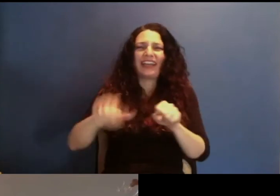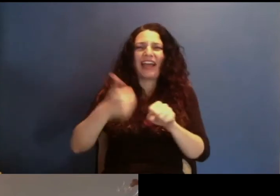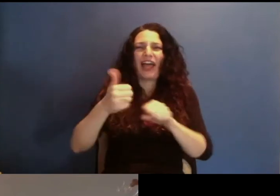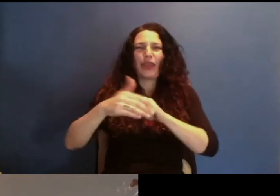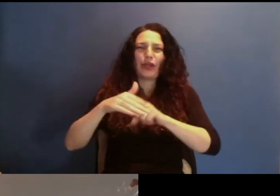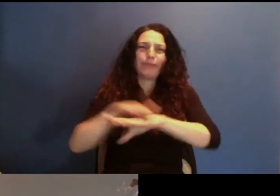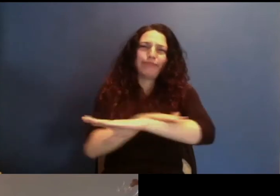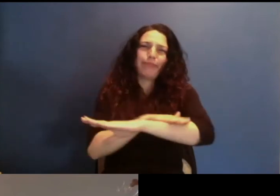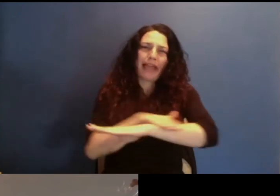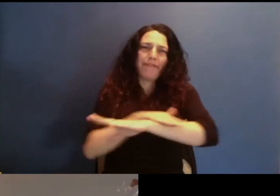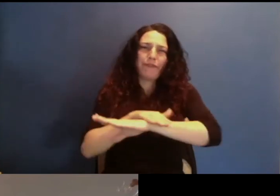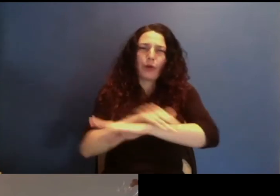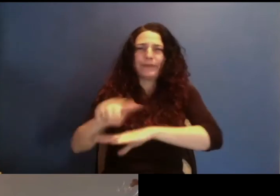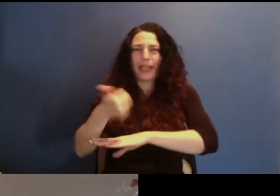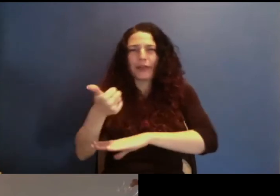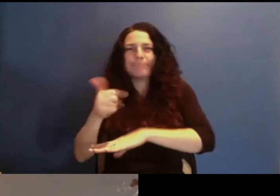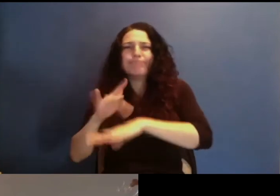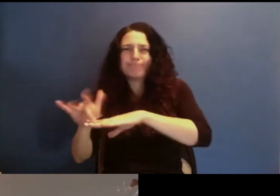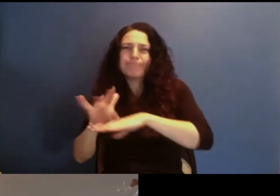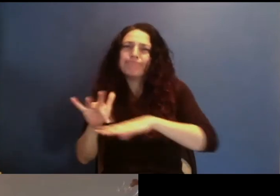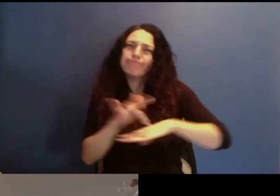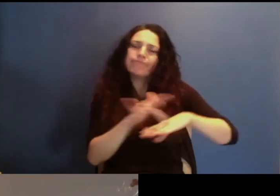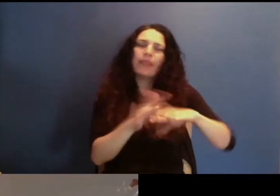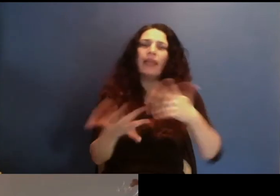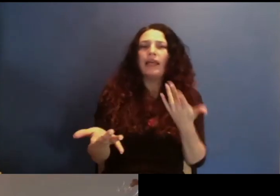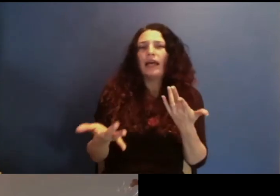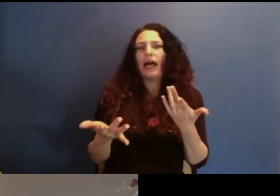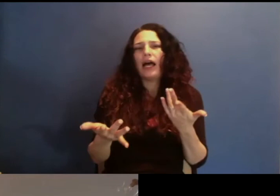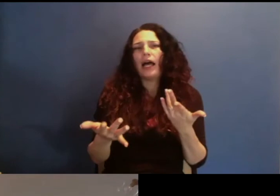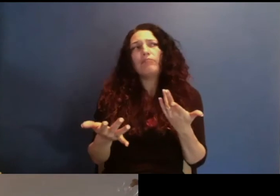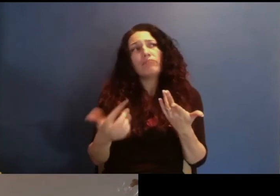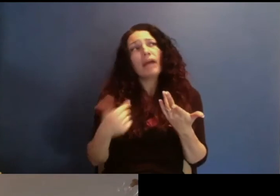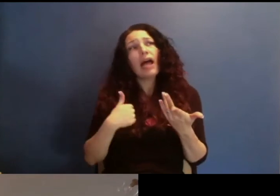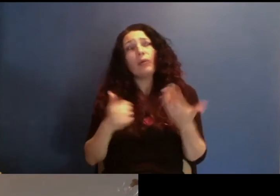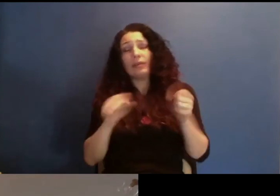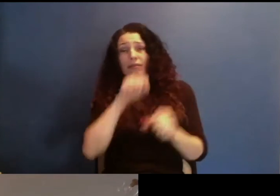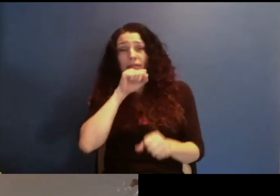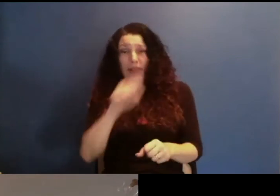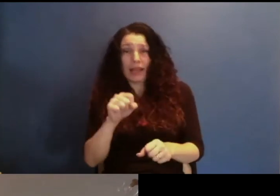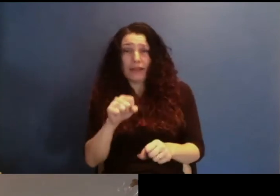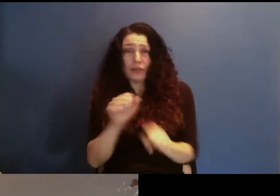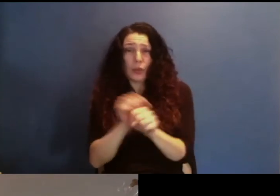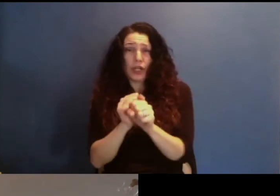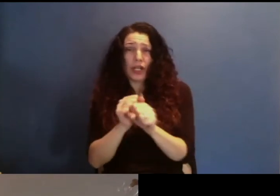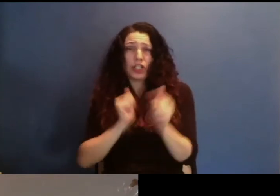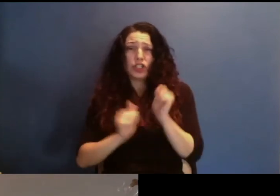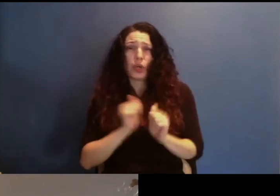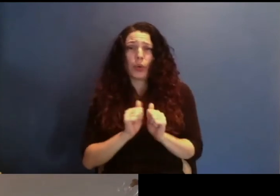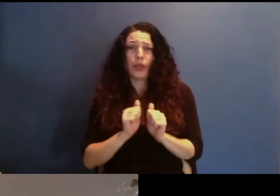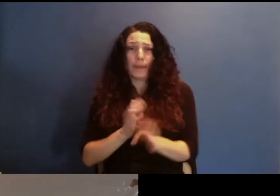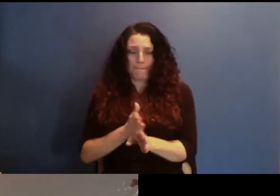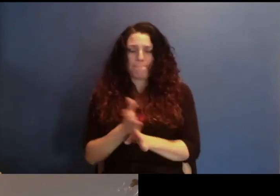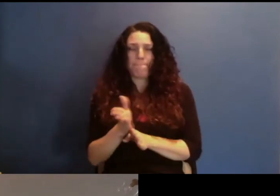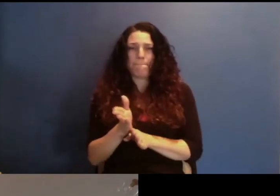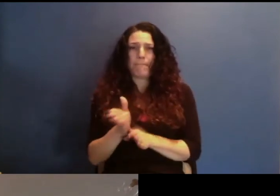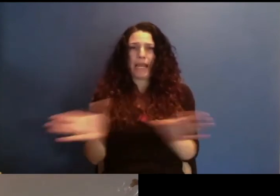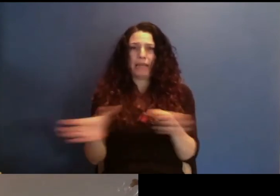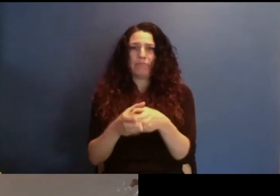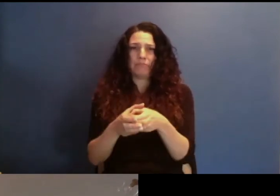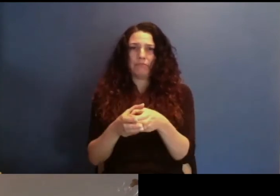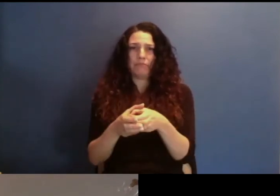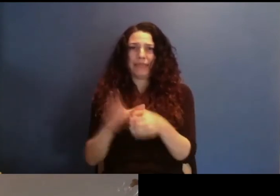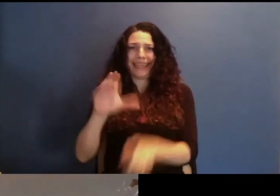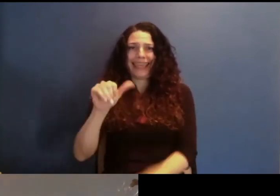with like a primarily disabled cast. I think that would be amazing, sort of how like Pose broke history with having a lot of